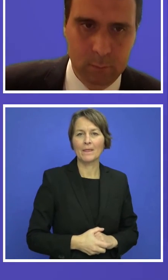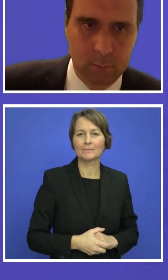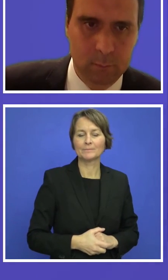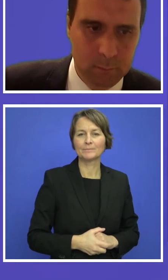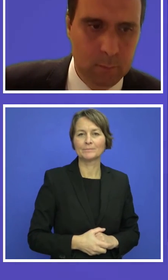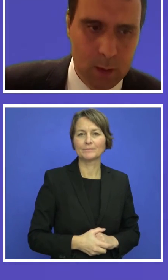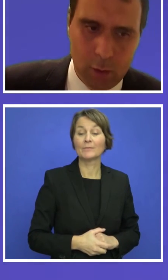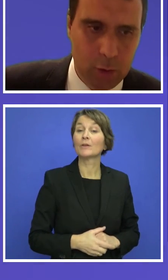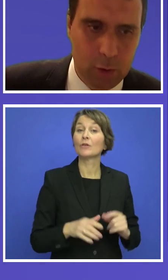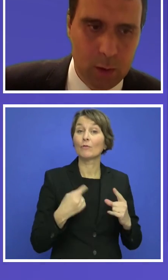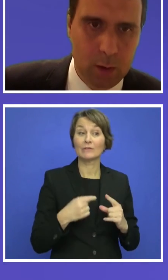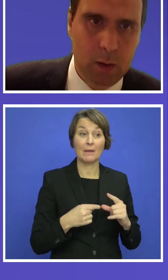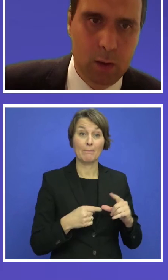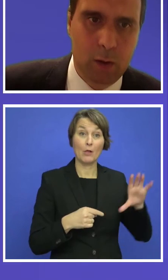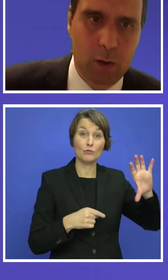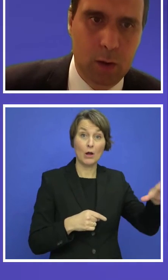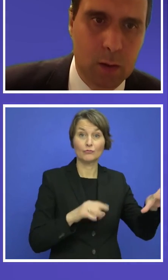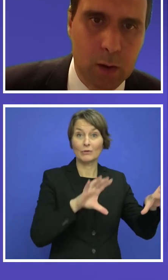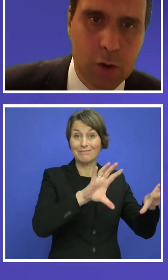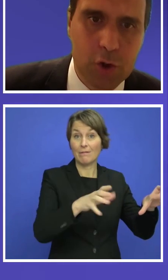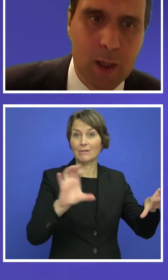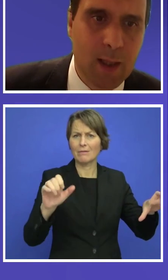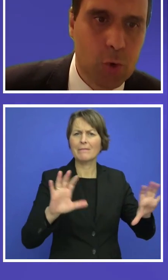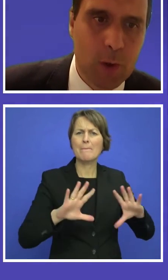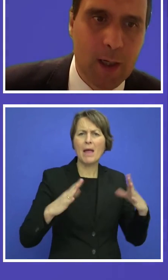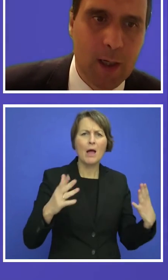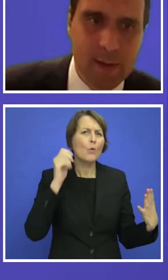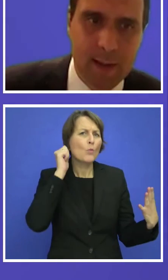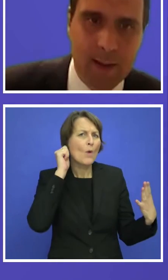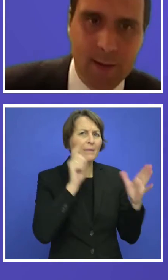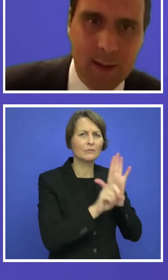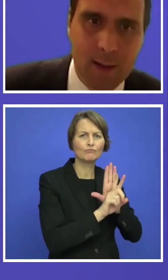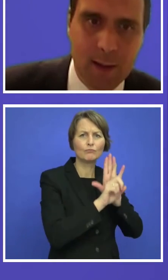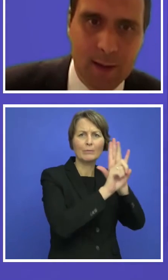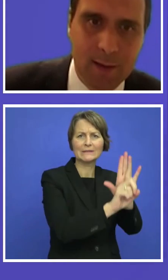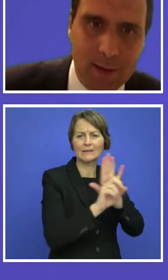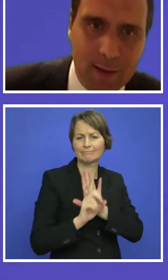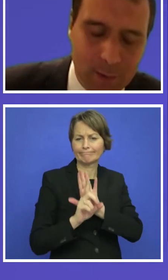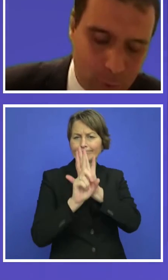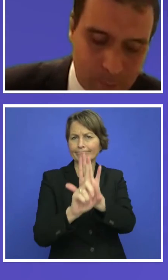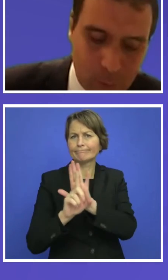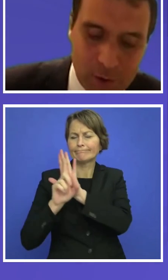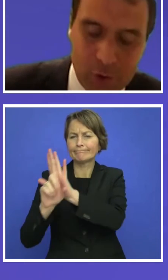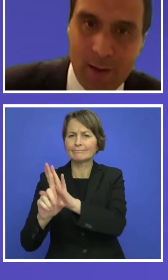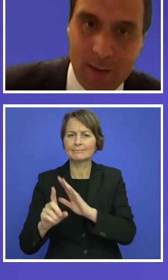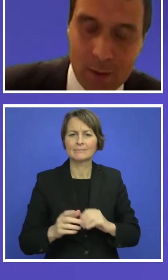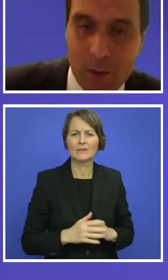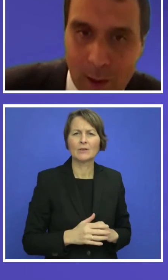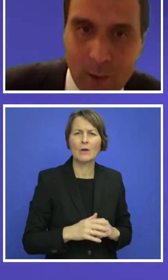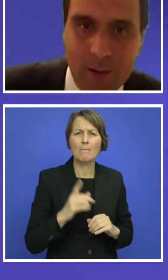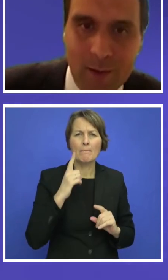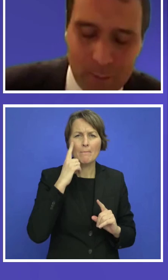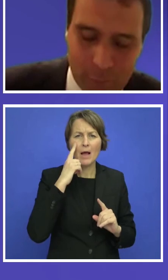countries. And we're looking forward to physical meetings as soon as possible after